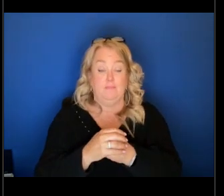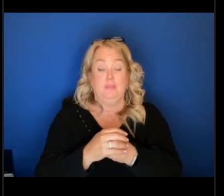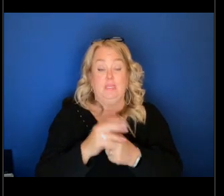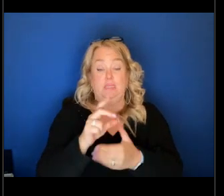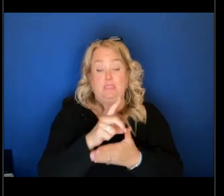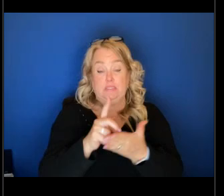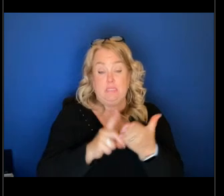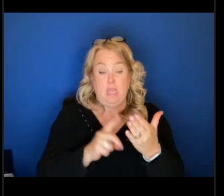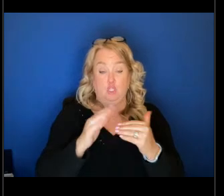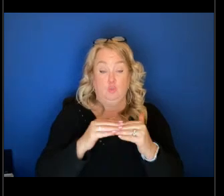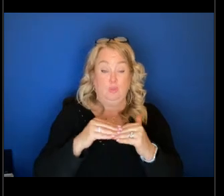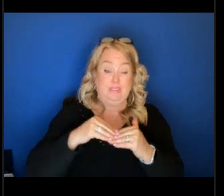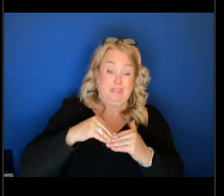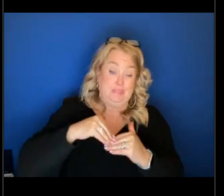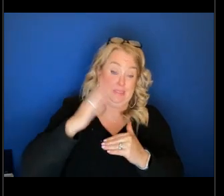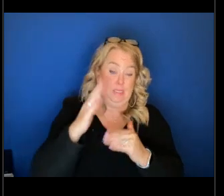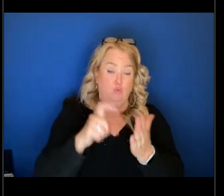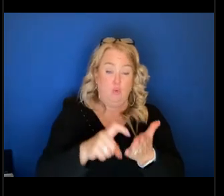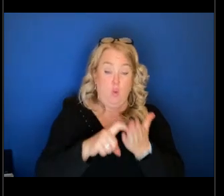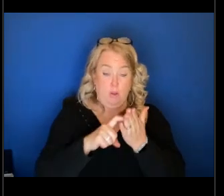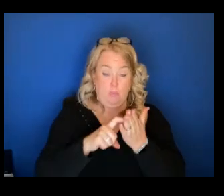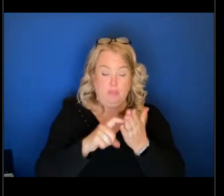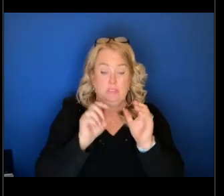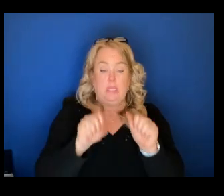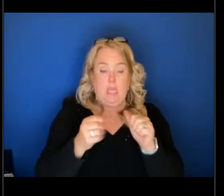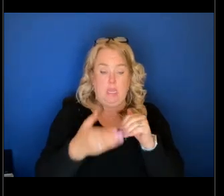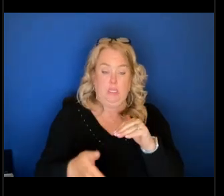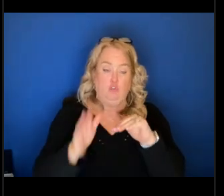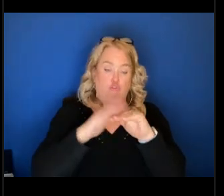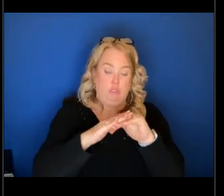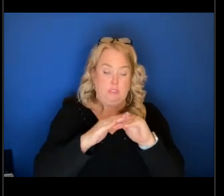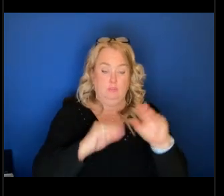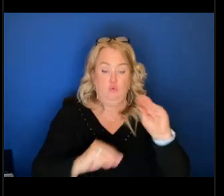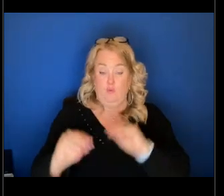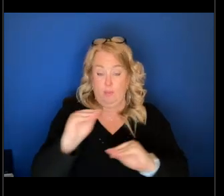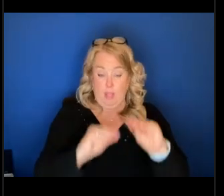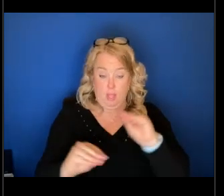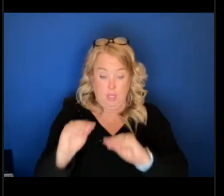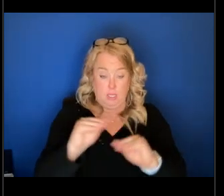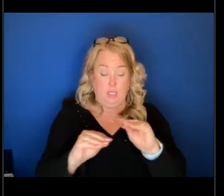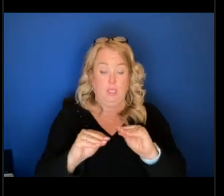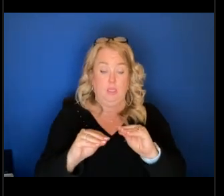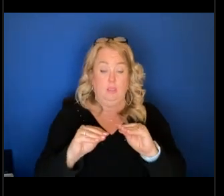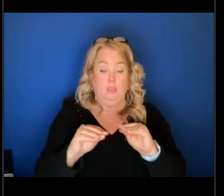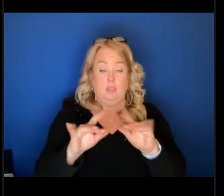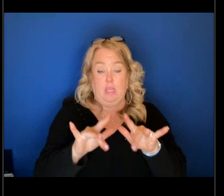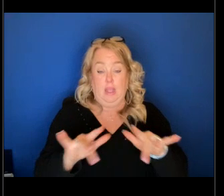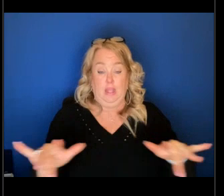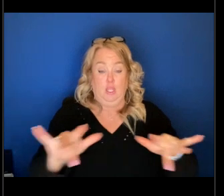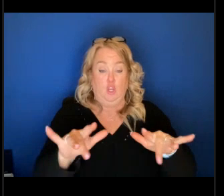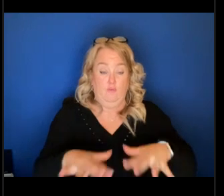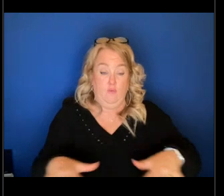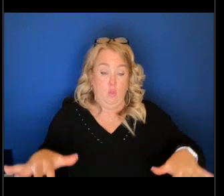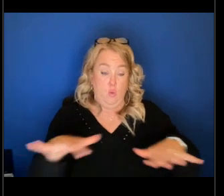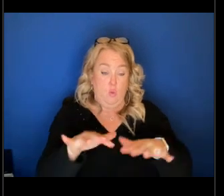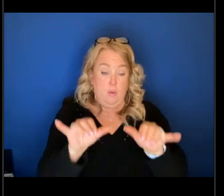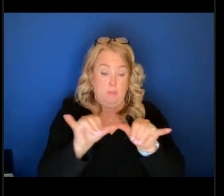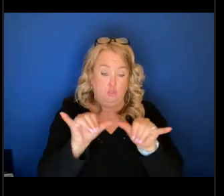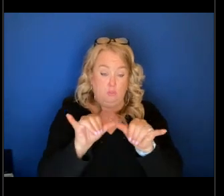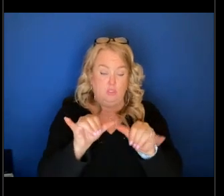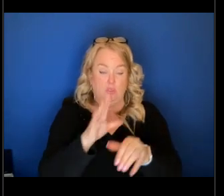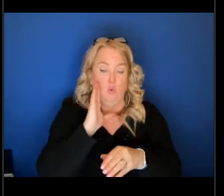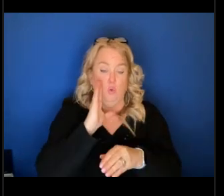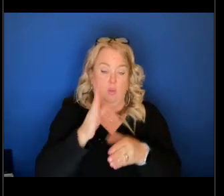Designing to exceed requirements can increase maneuverability and clear floor space